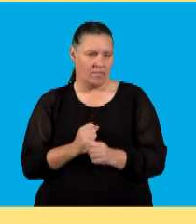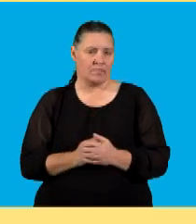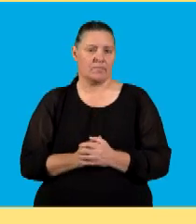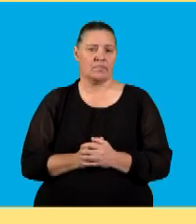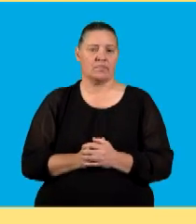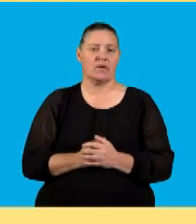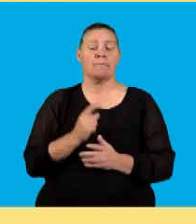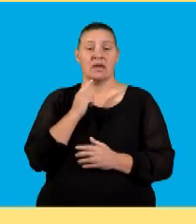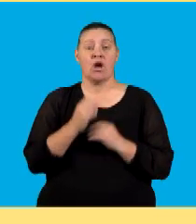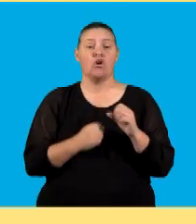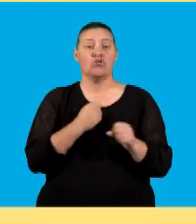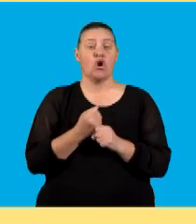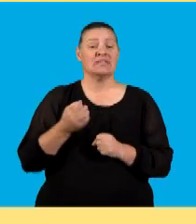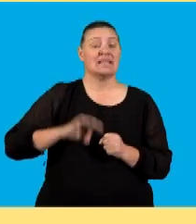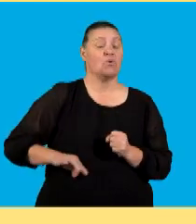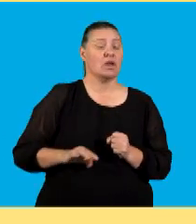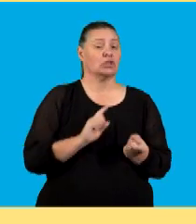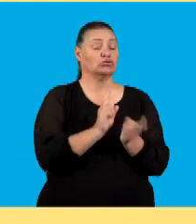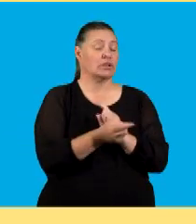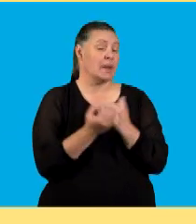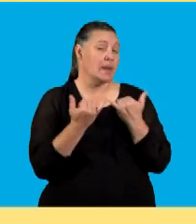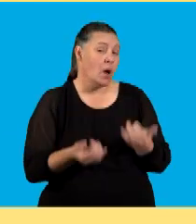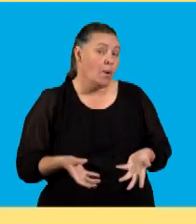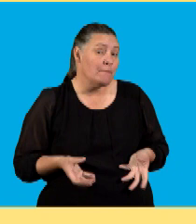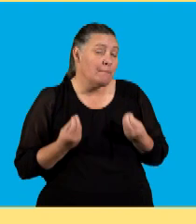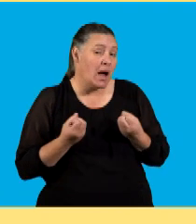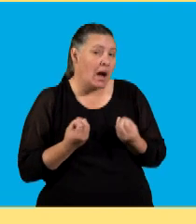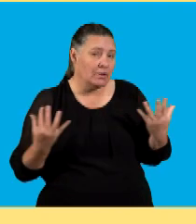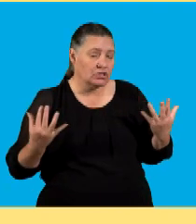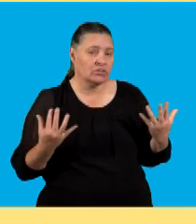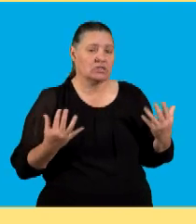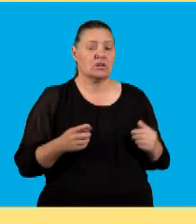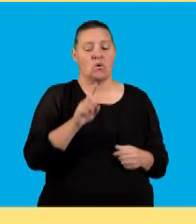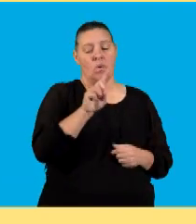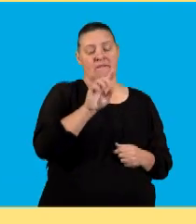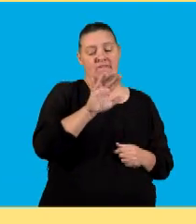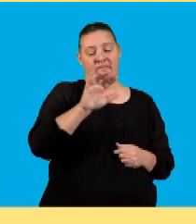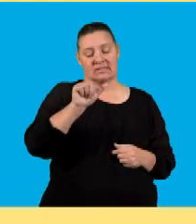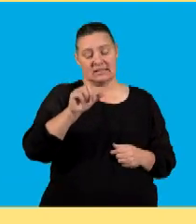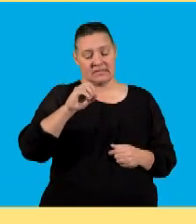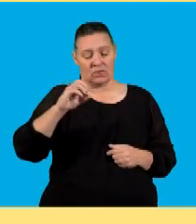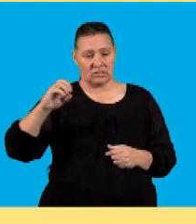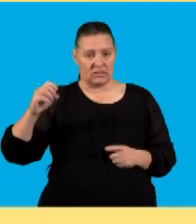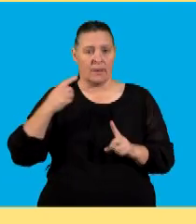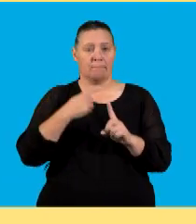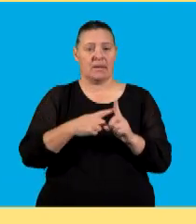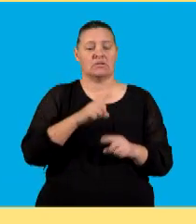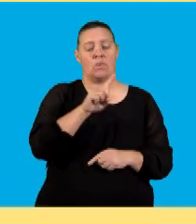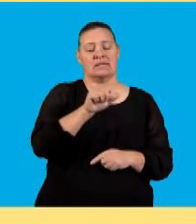That is going to change her annual salary in this case. She will now say 156 plus